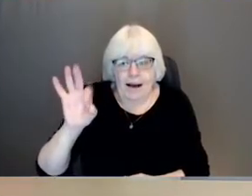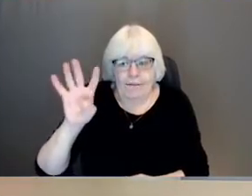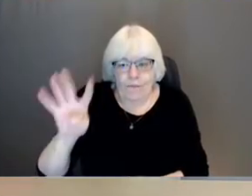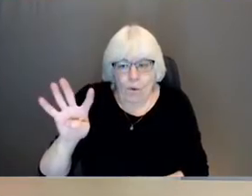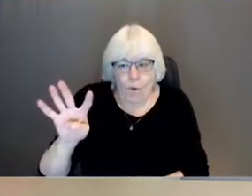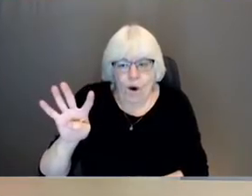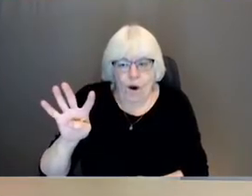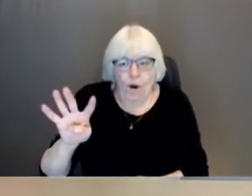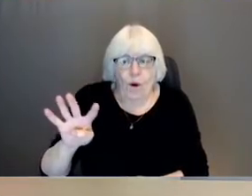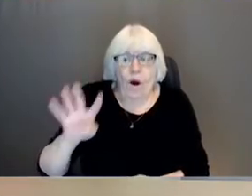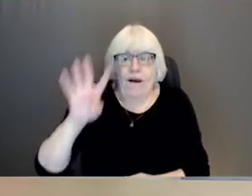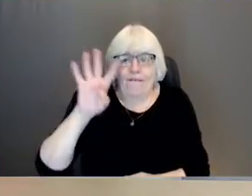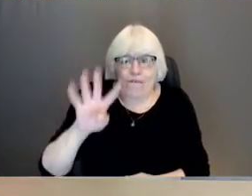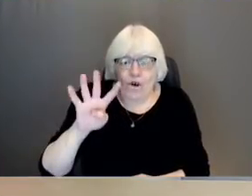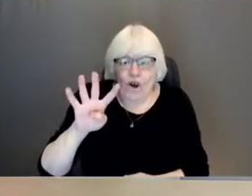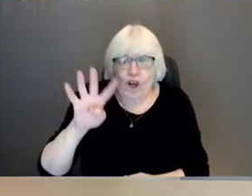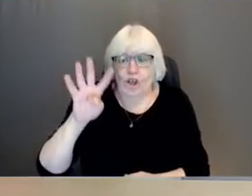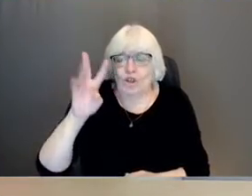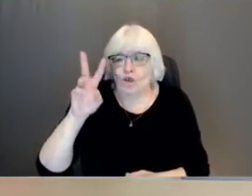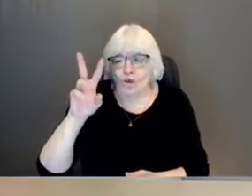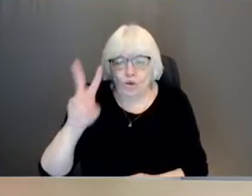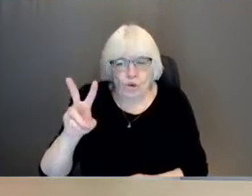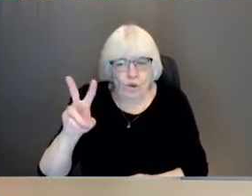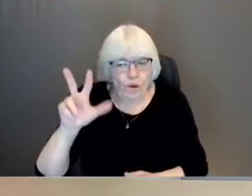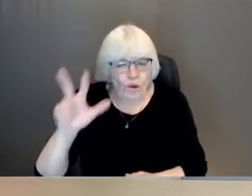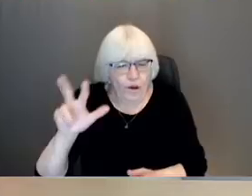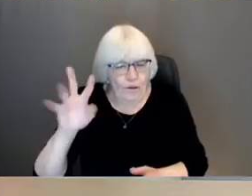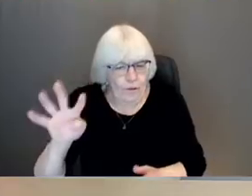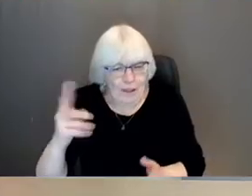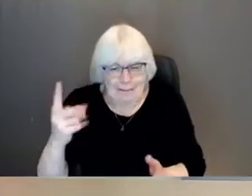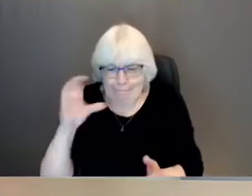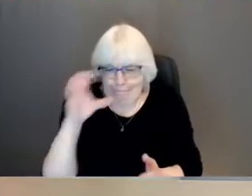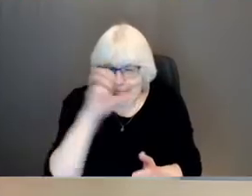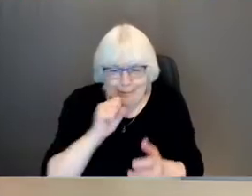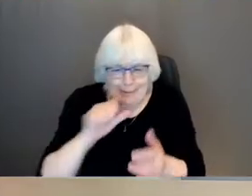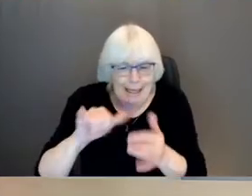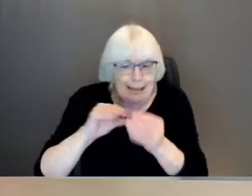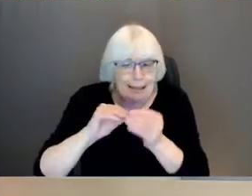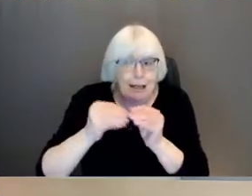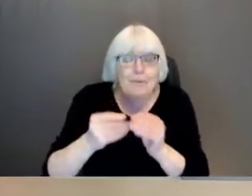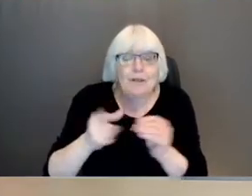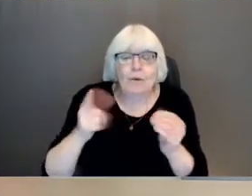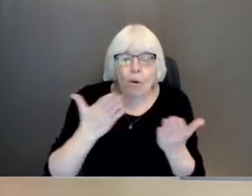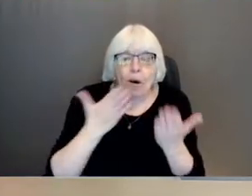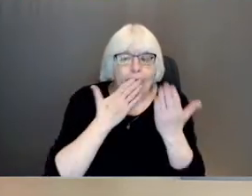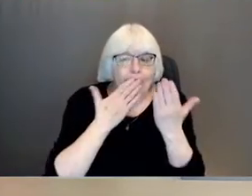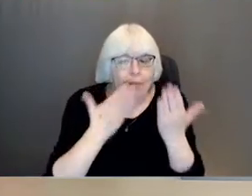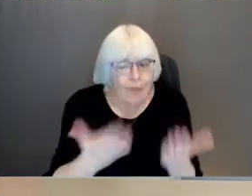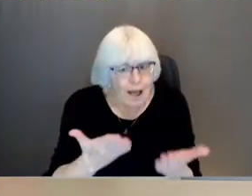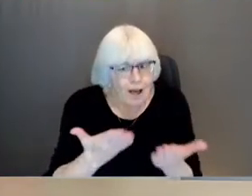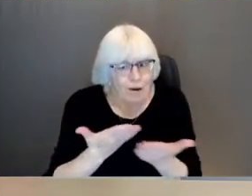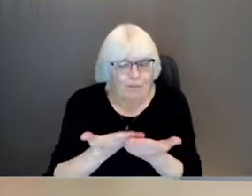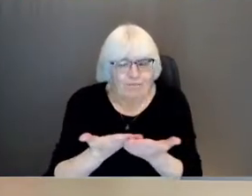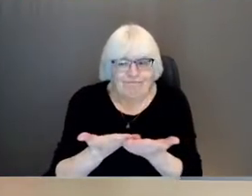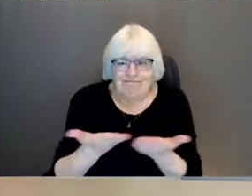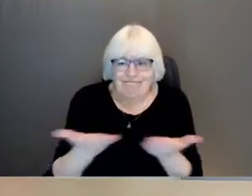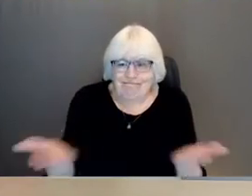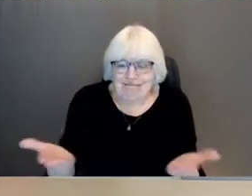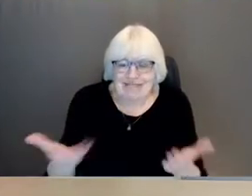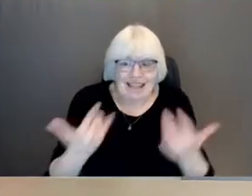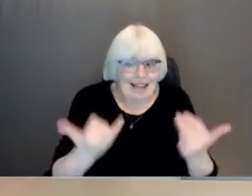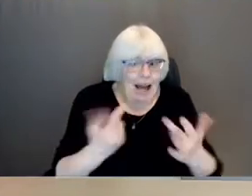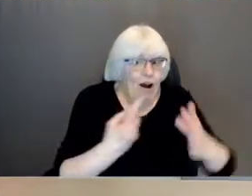Thank you to the thousands of Islanders who are isolating because they are cases or contacts. Thank you to the many family members and friends